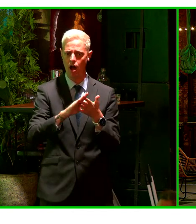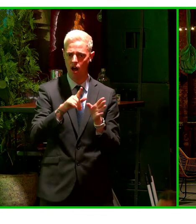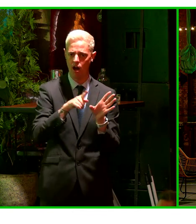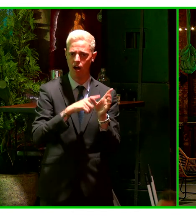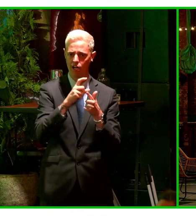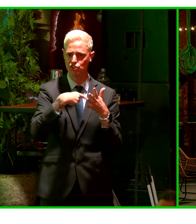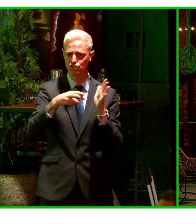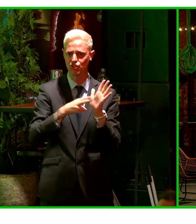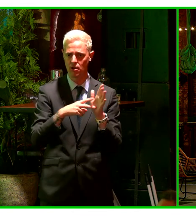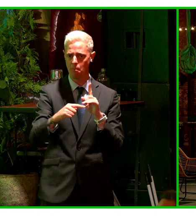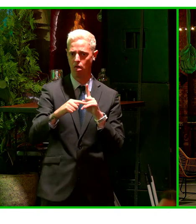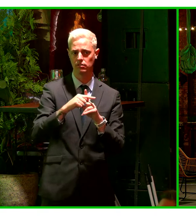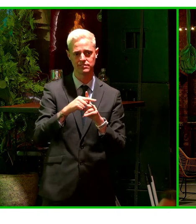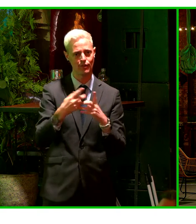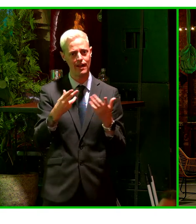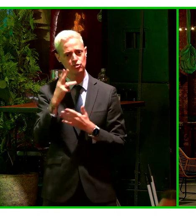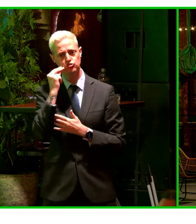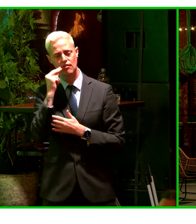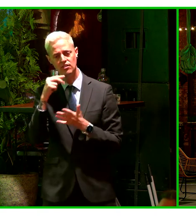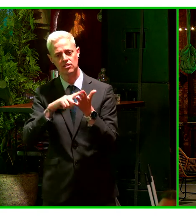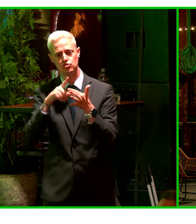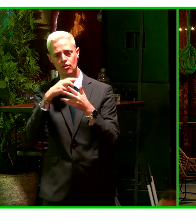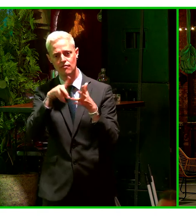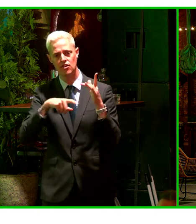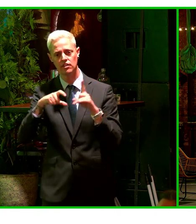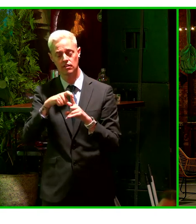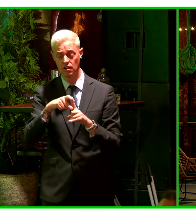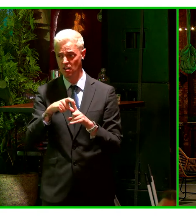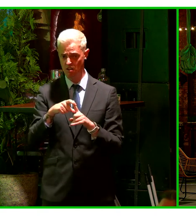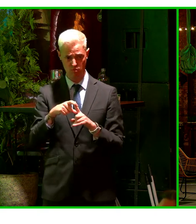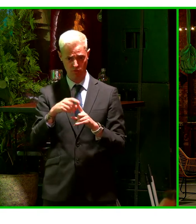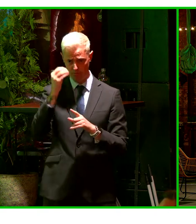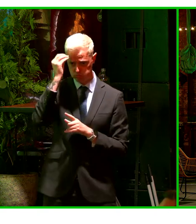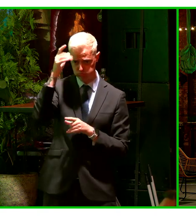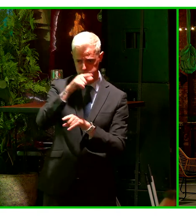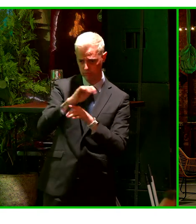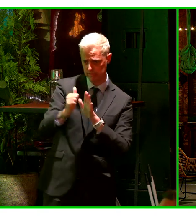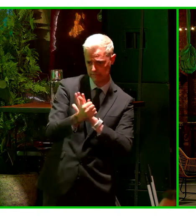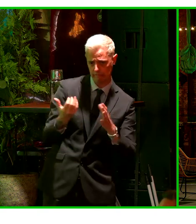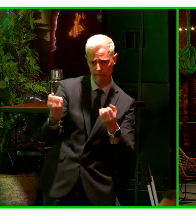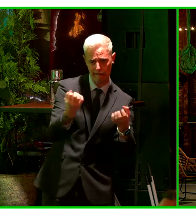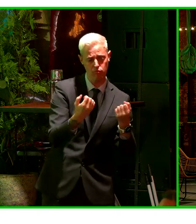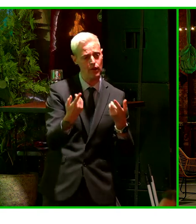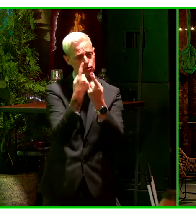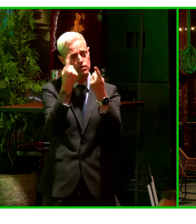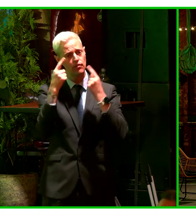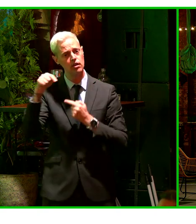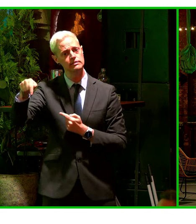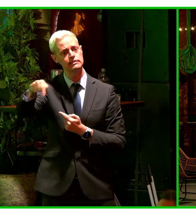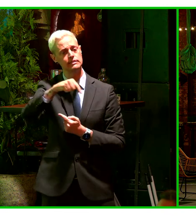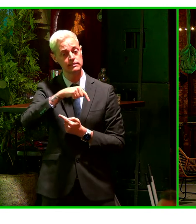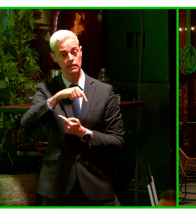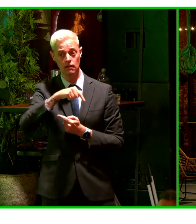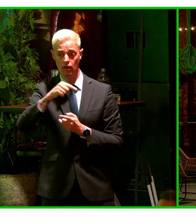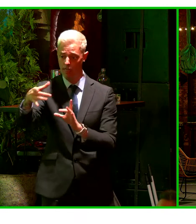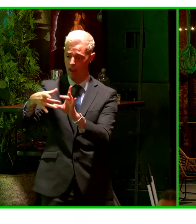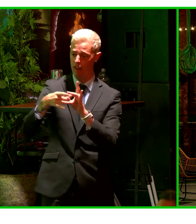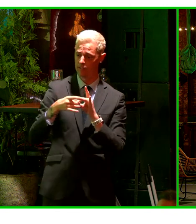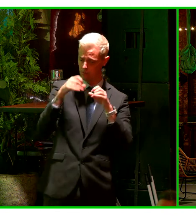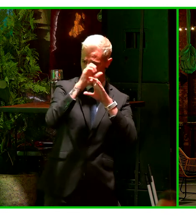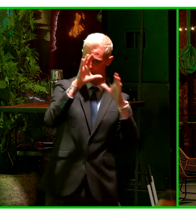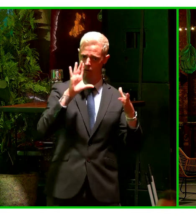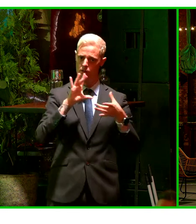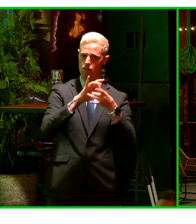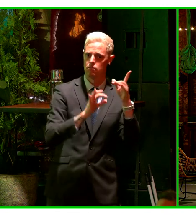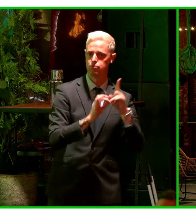that expertise is there. It's still in our great universities, and they are massively knitted into what we're trying to